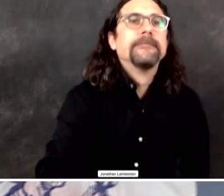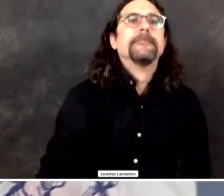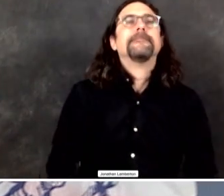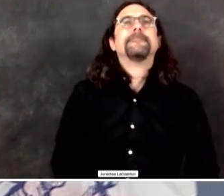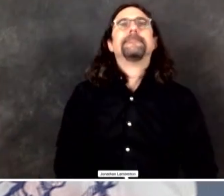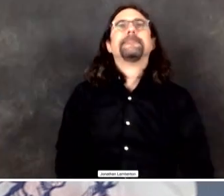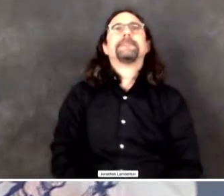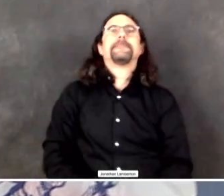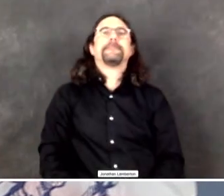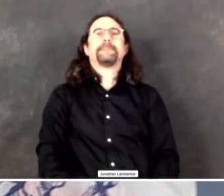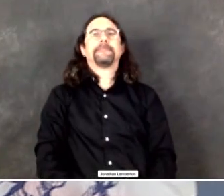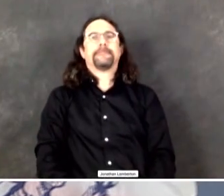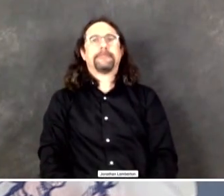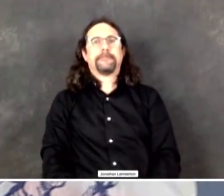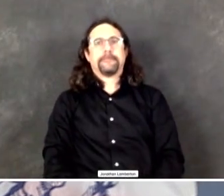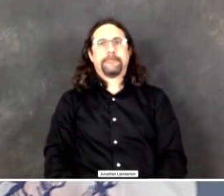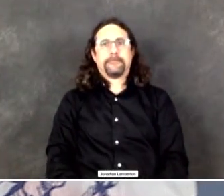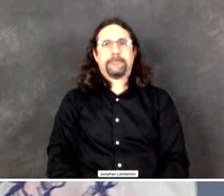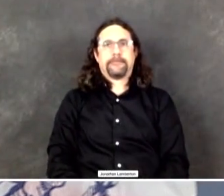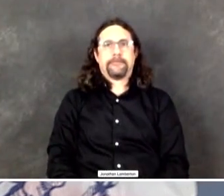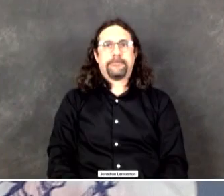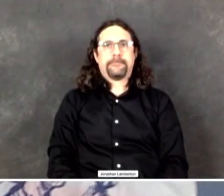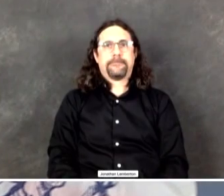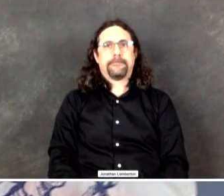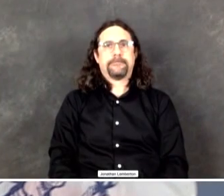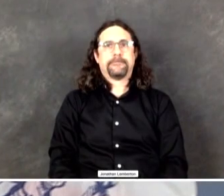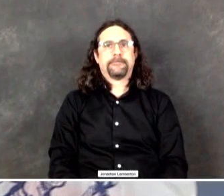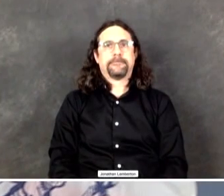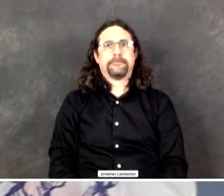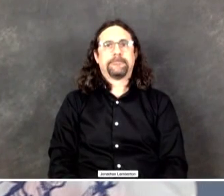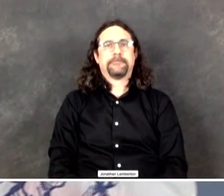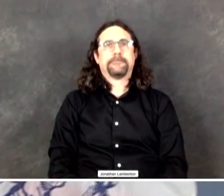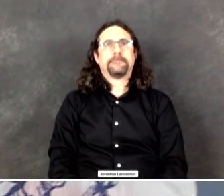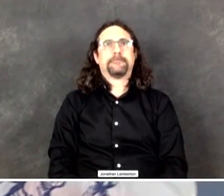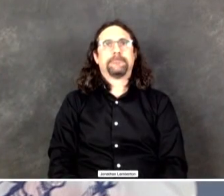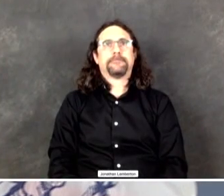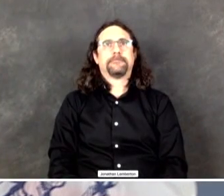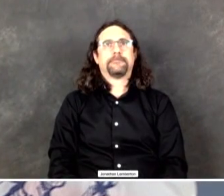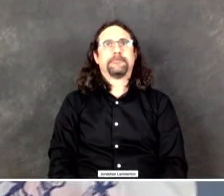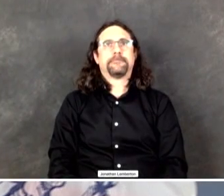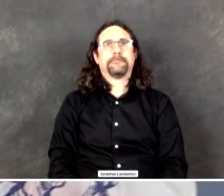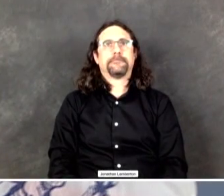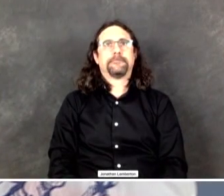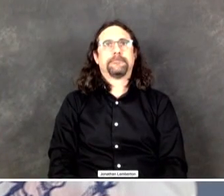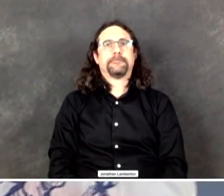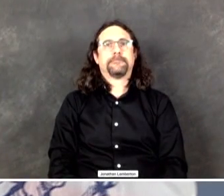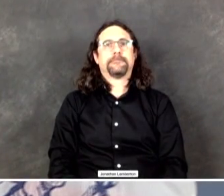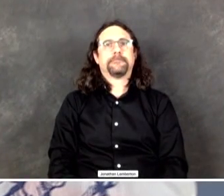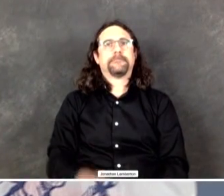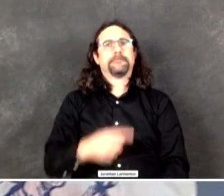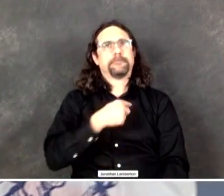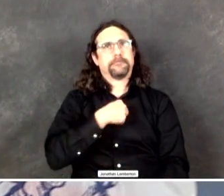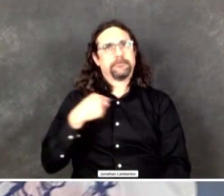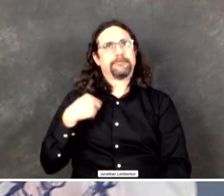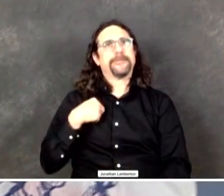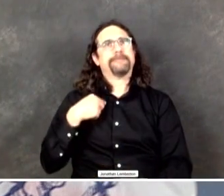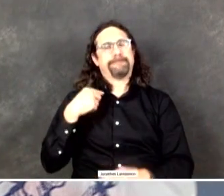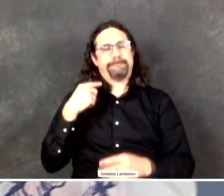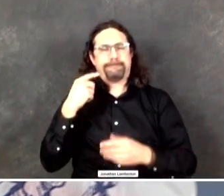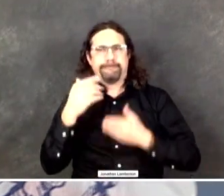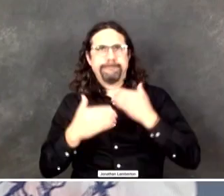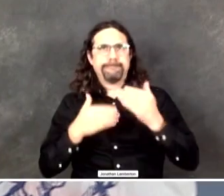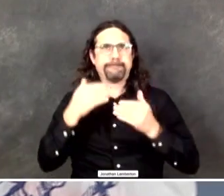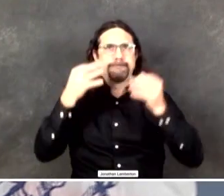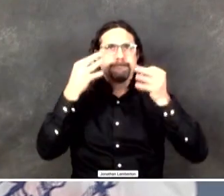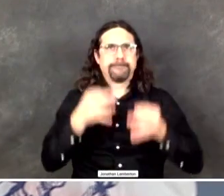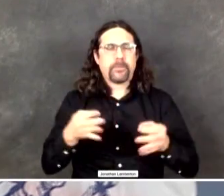when you make a decision, it's with the information you have at the moment. I felt in my gut, and I know the chancellor did